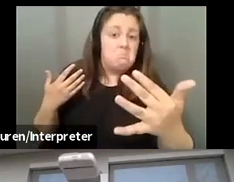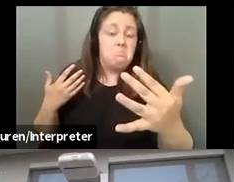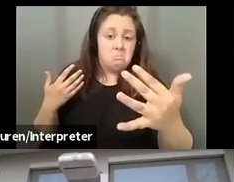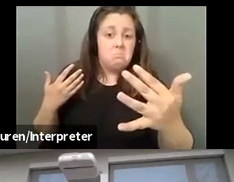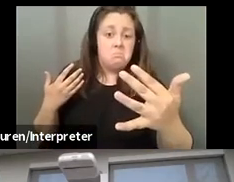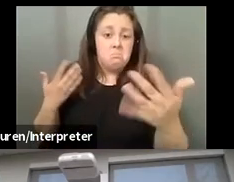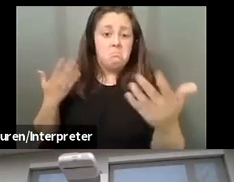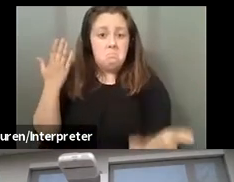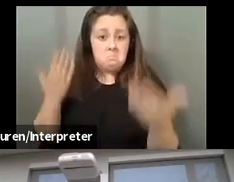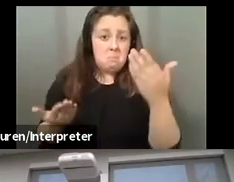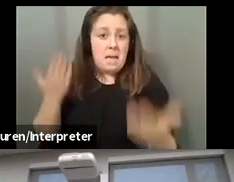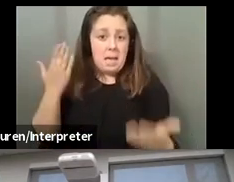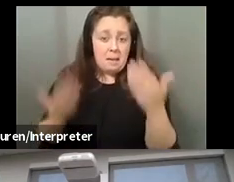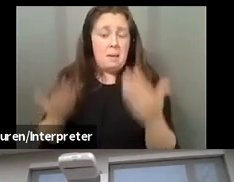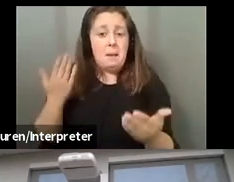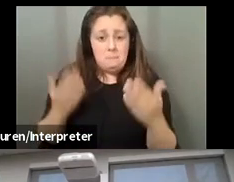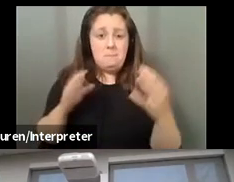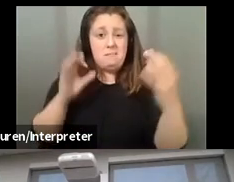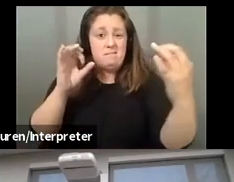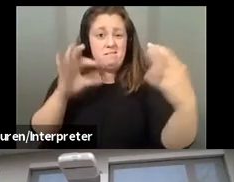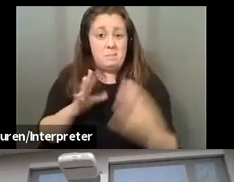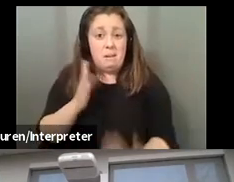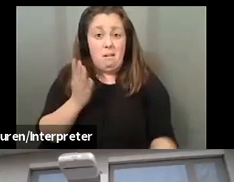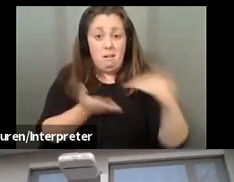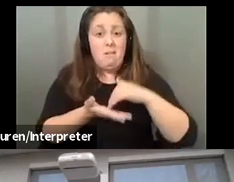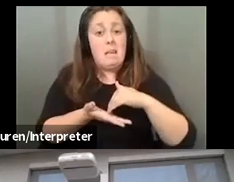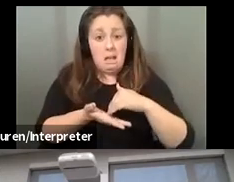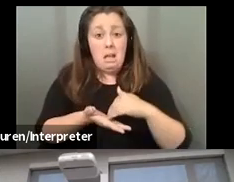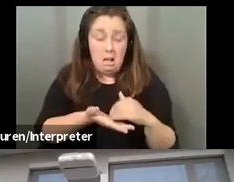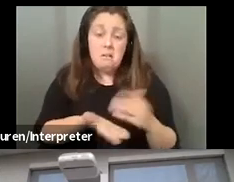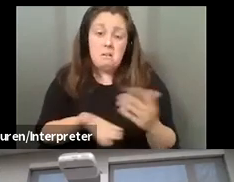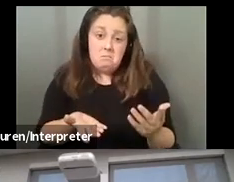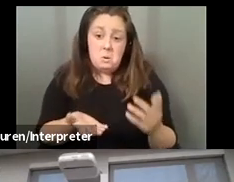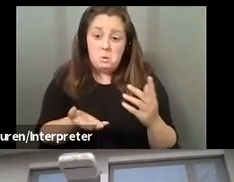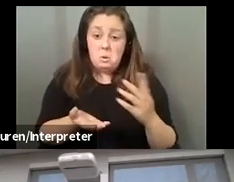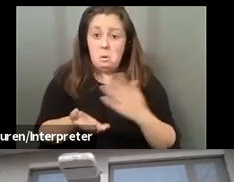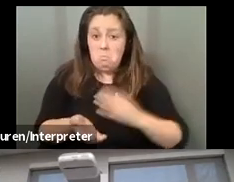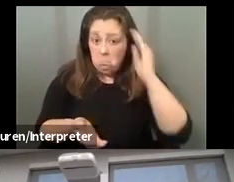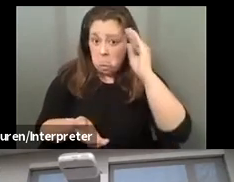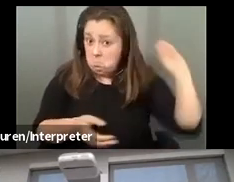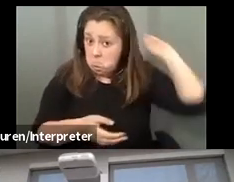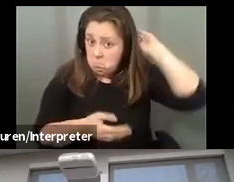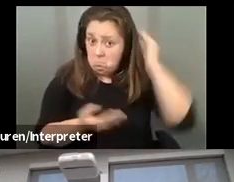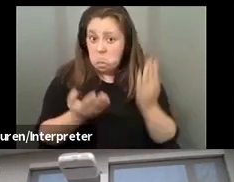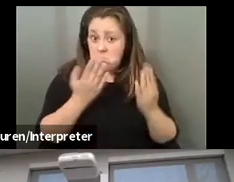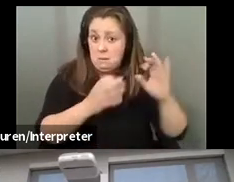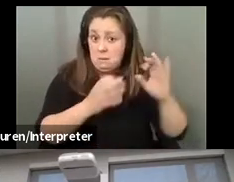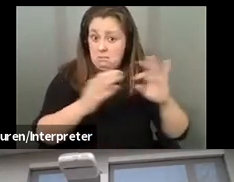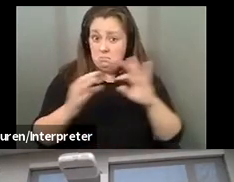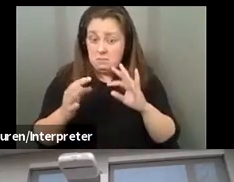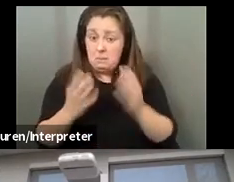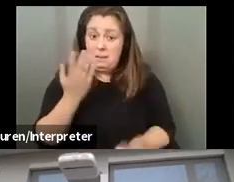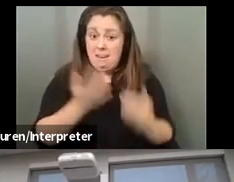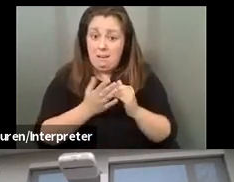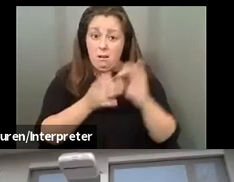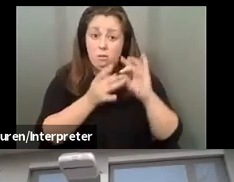guys gave us some feedback on that in a broader sense as well. So think about that for down the line, if you would. Any comments or questions